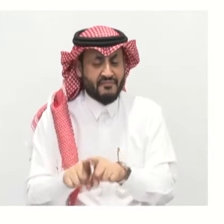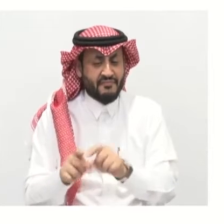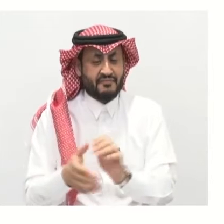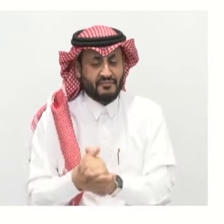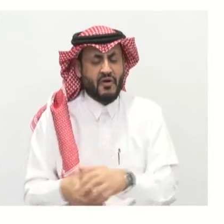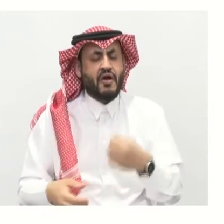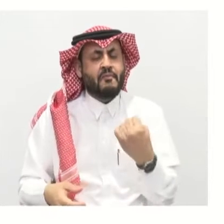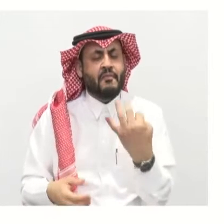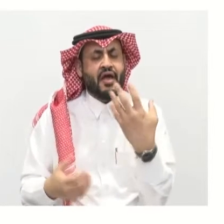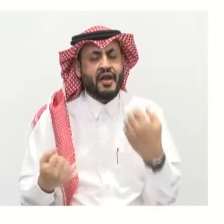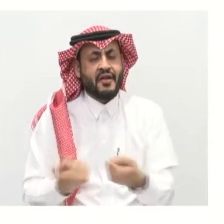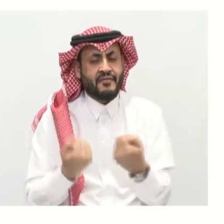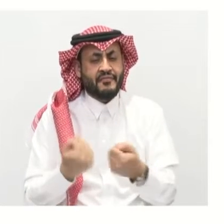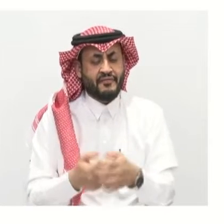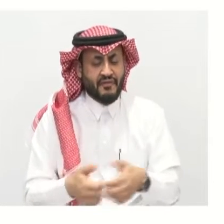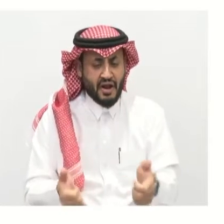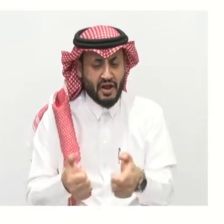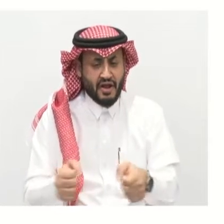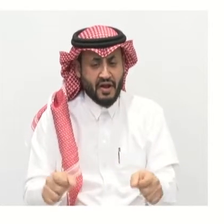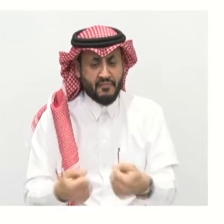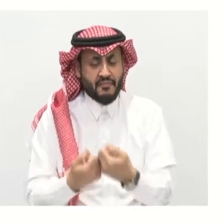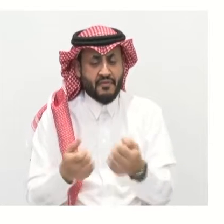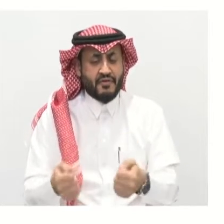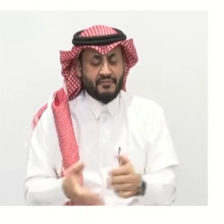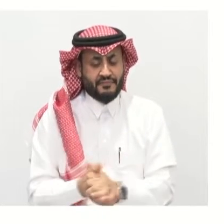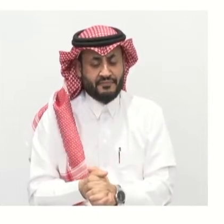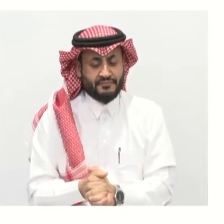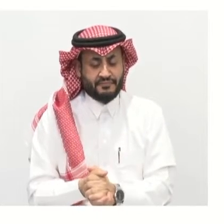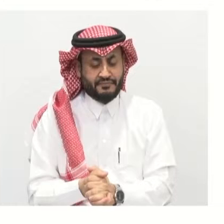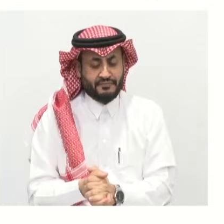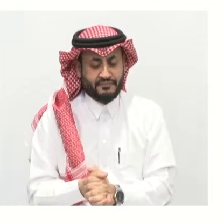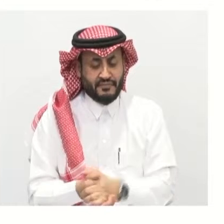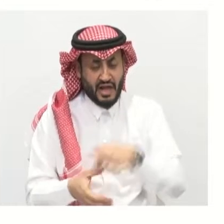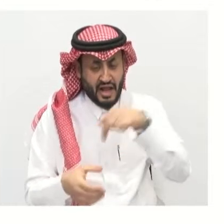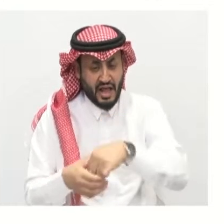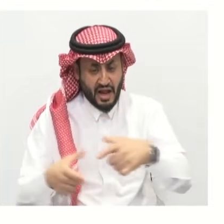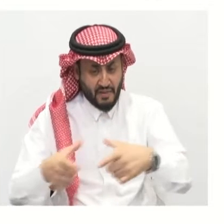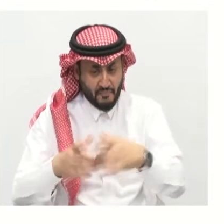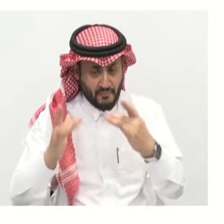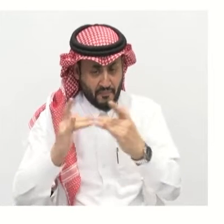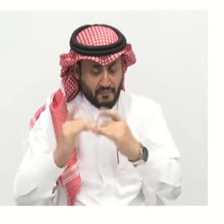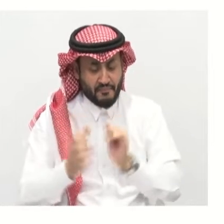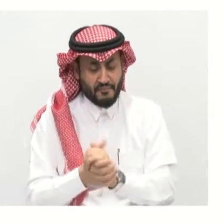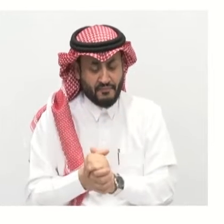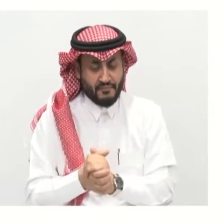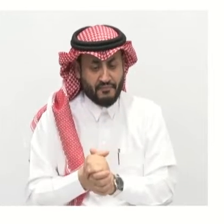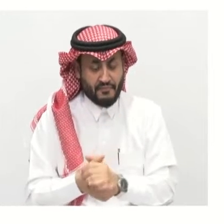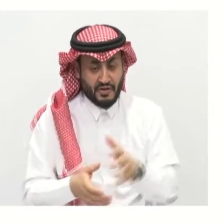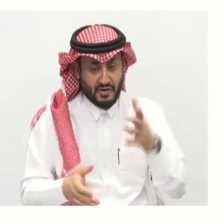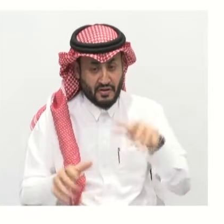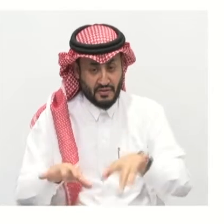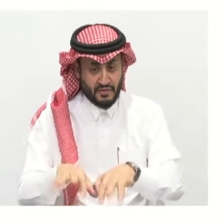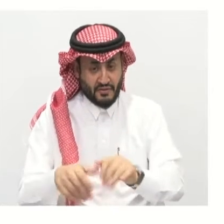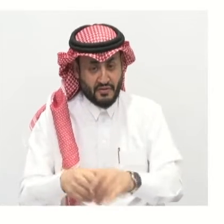many toys and games to play. We are in my room. My new laptop